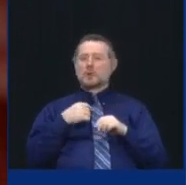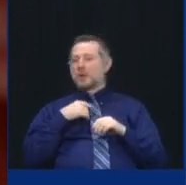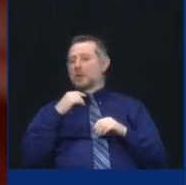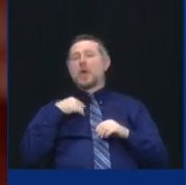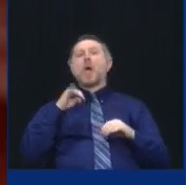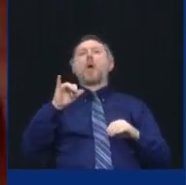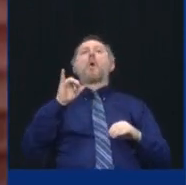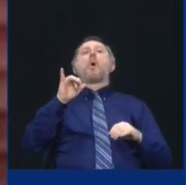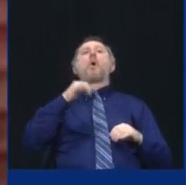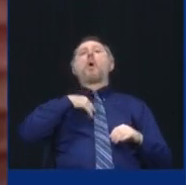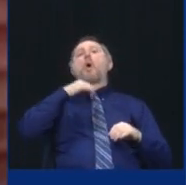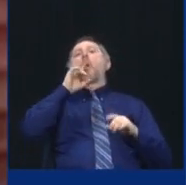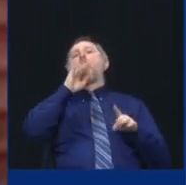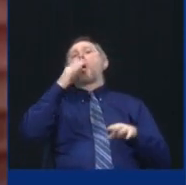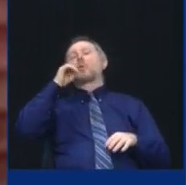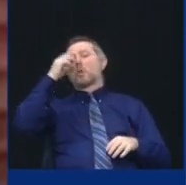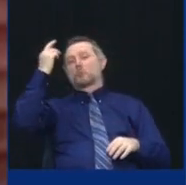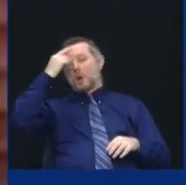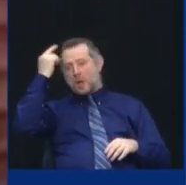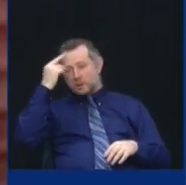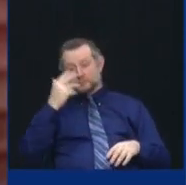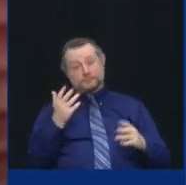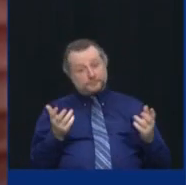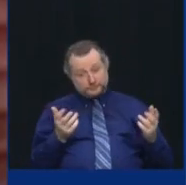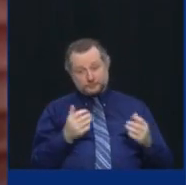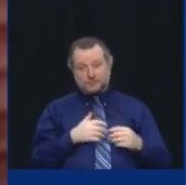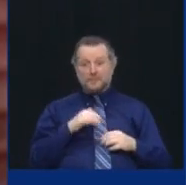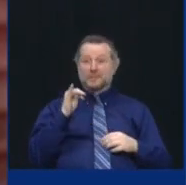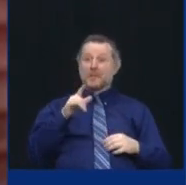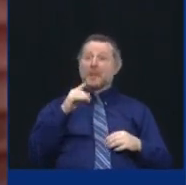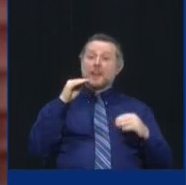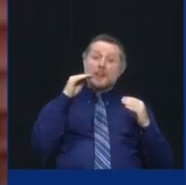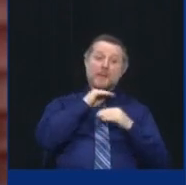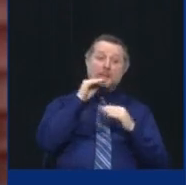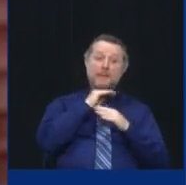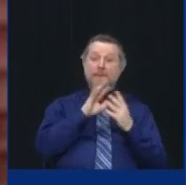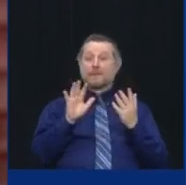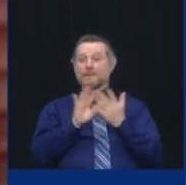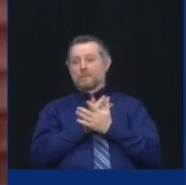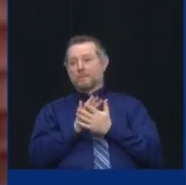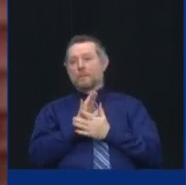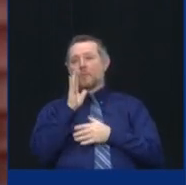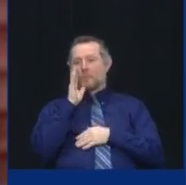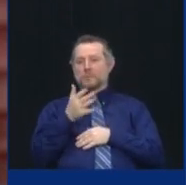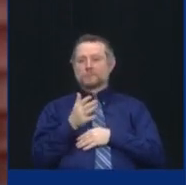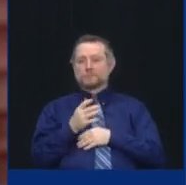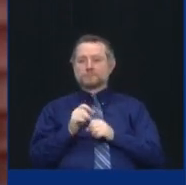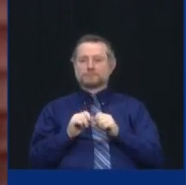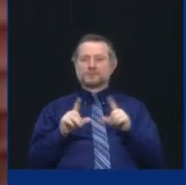the database. And if you were lying, it would have sent you a big L back.